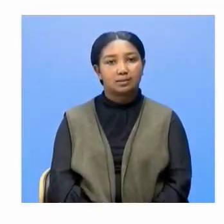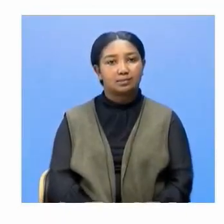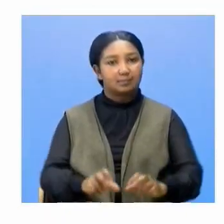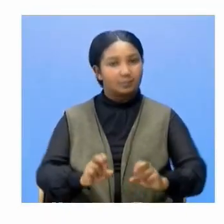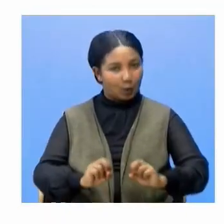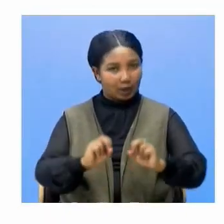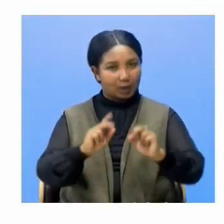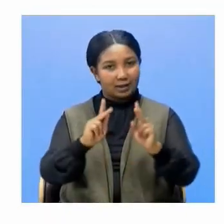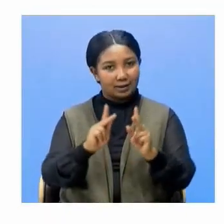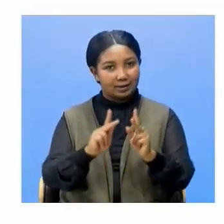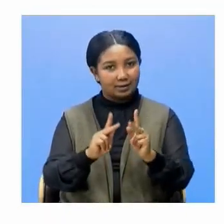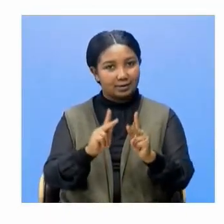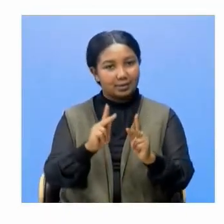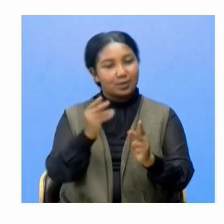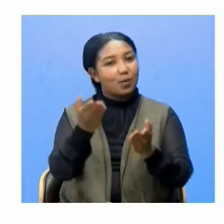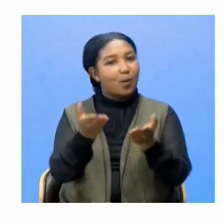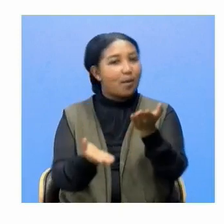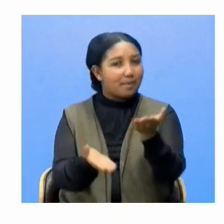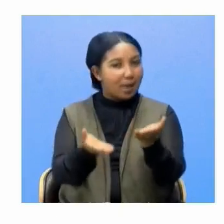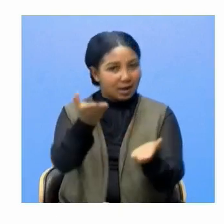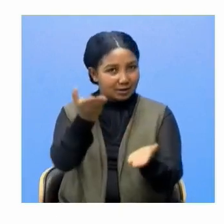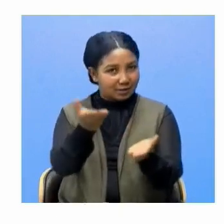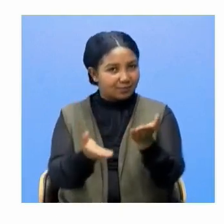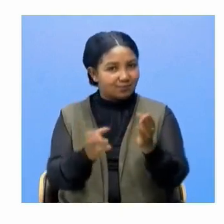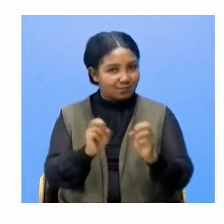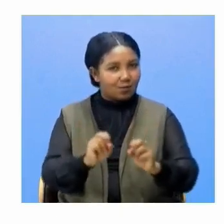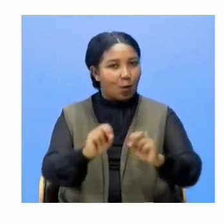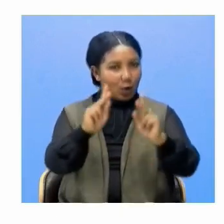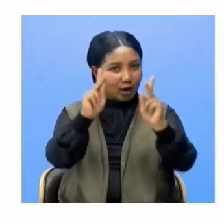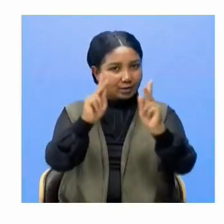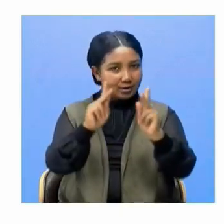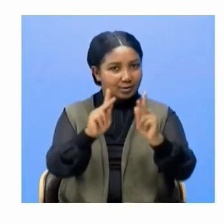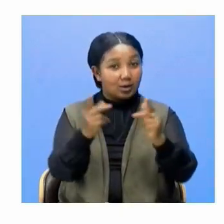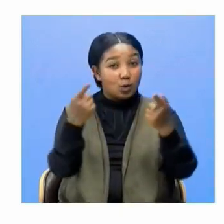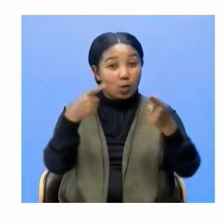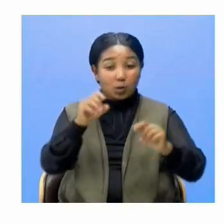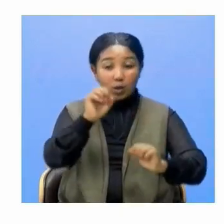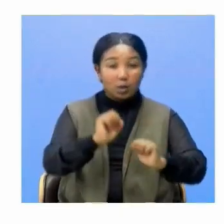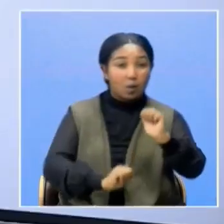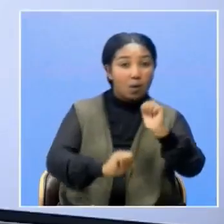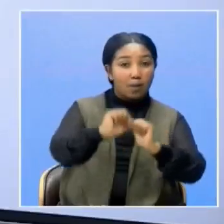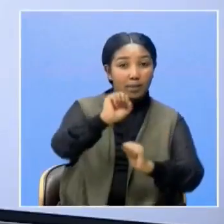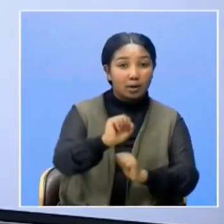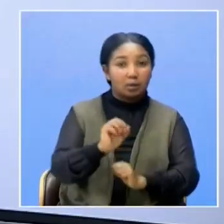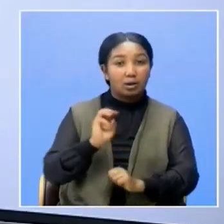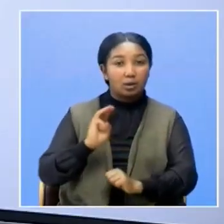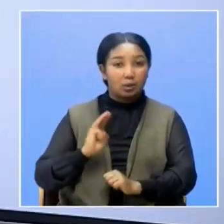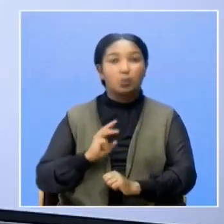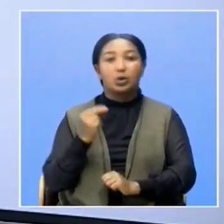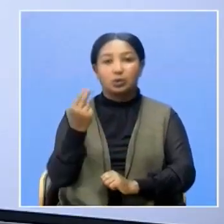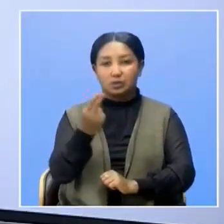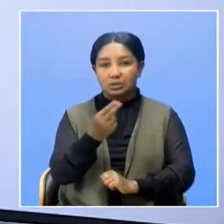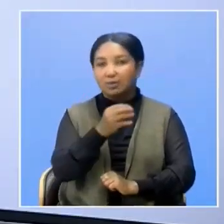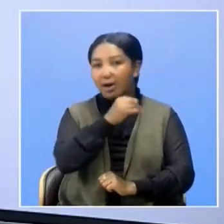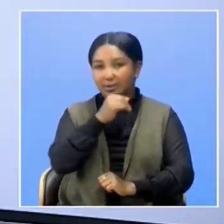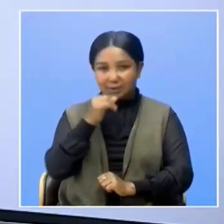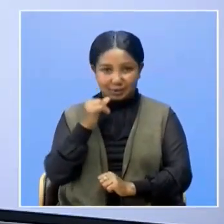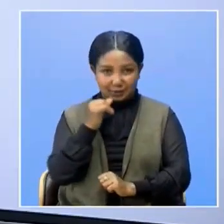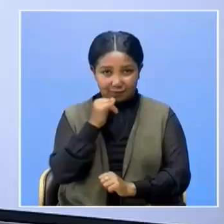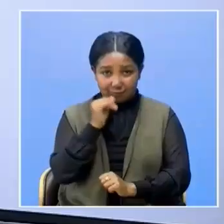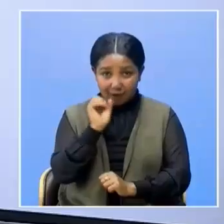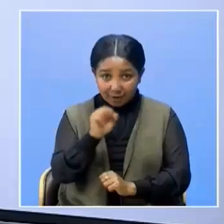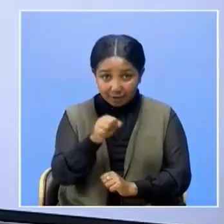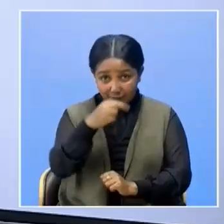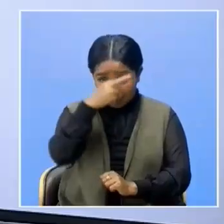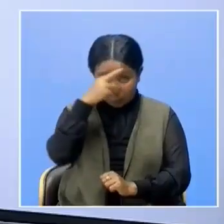Okay, comparatives. All right. When we compare, we use what? We use adjectives. Very good,